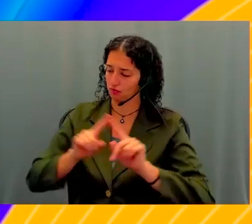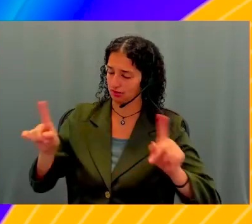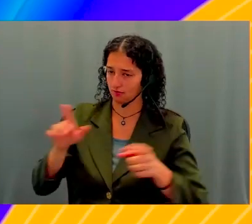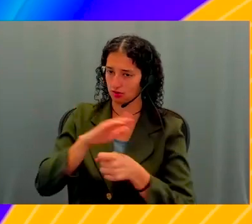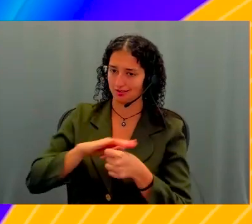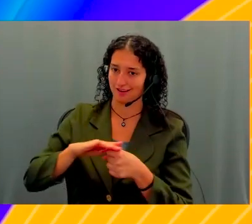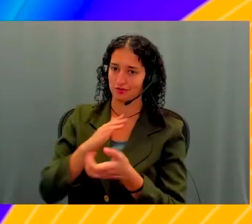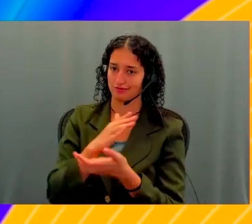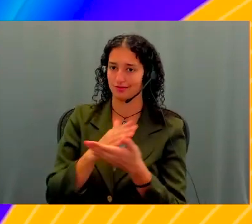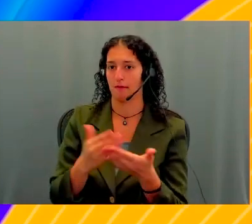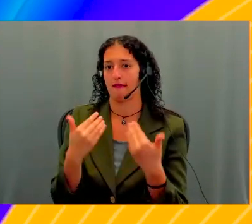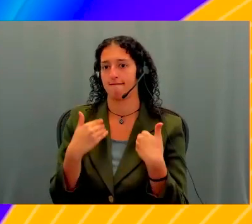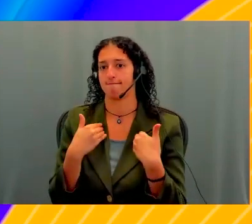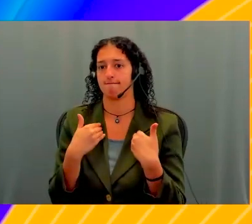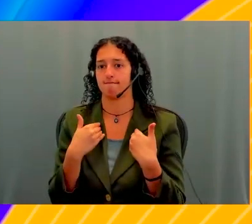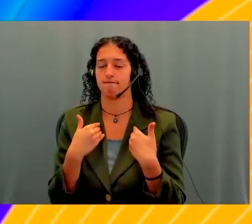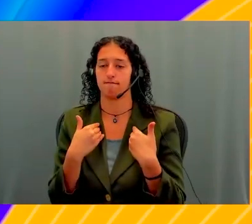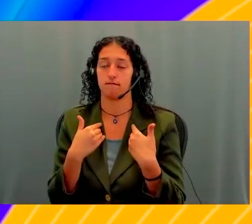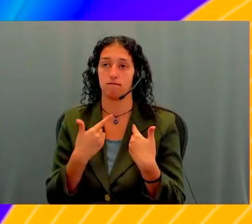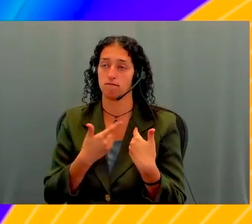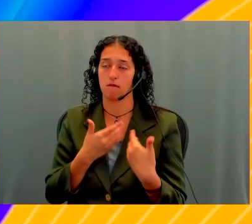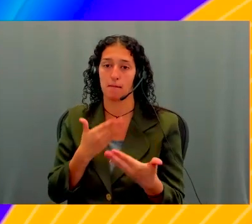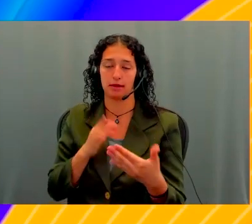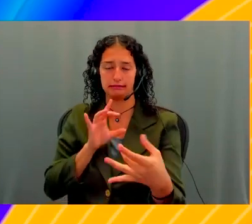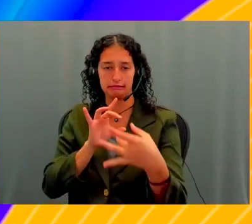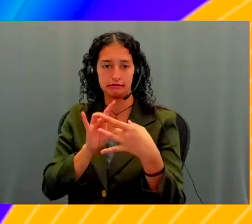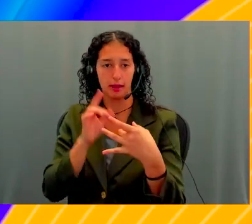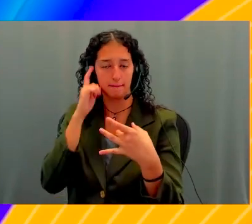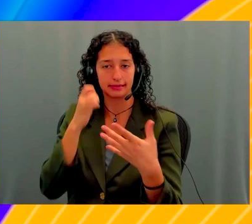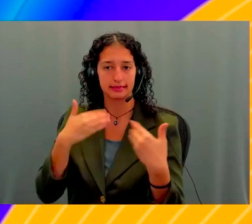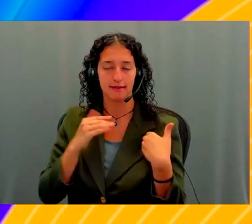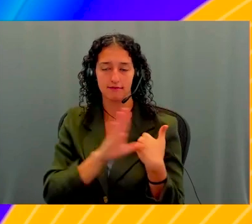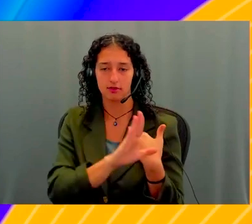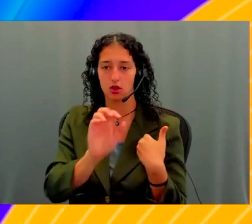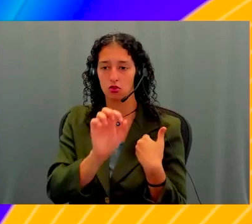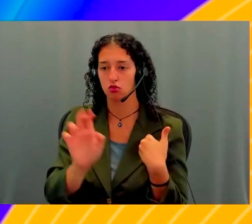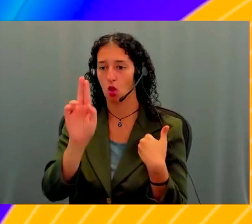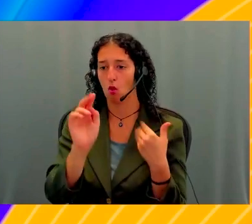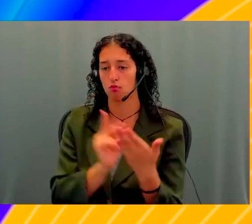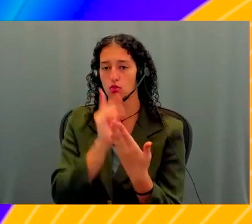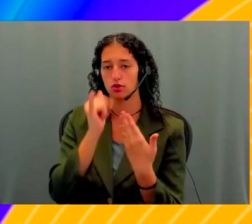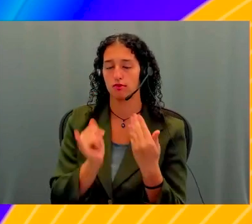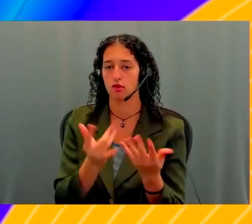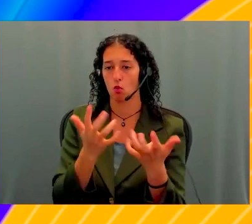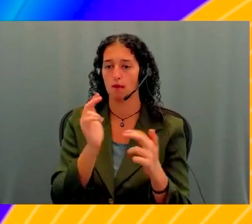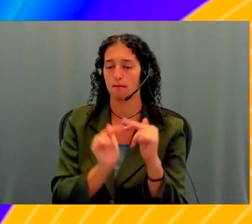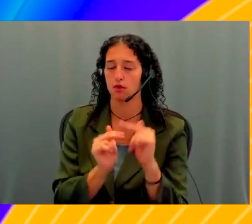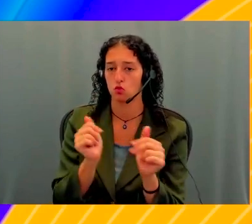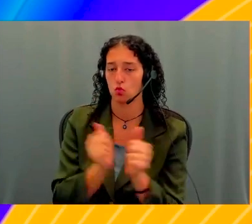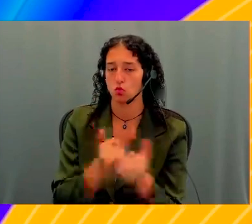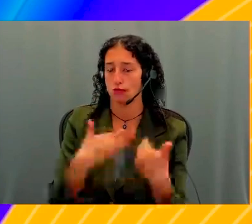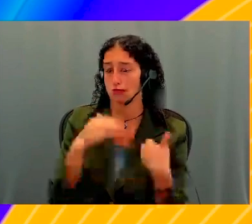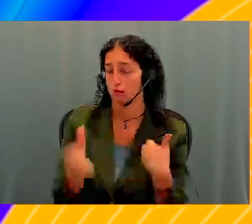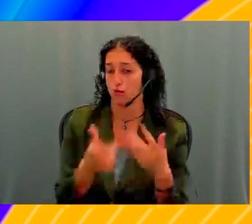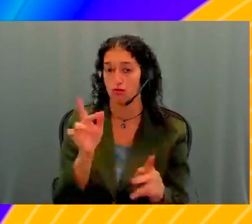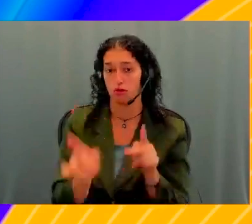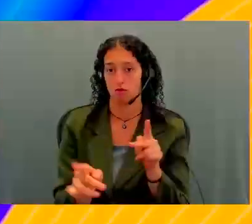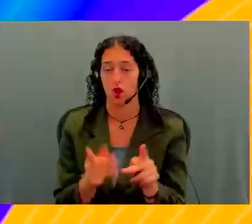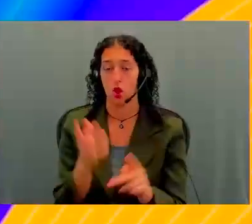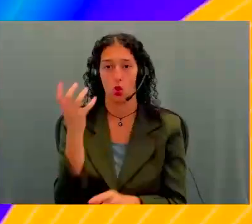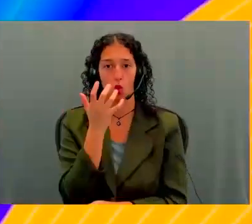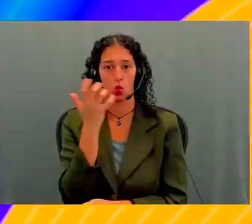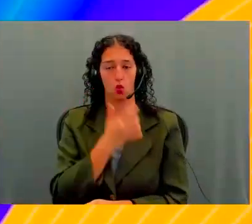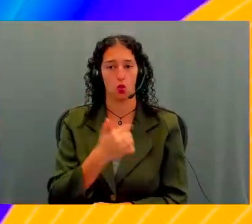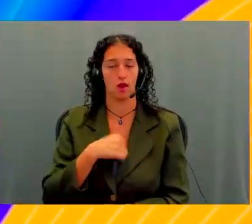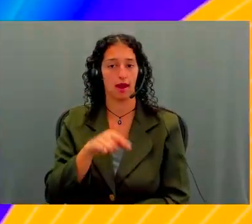who probably resonate because they've got like their own project maybe Yep. that they want to build with, and they've got others who, oh my gosh, I need to actually use this in